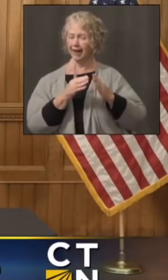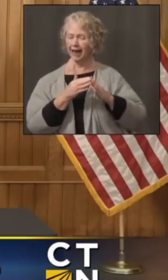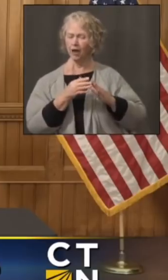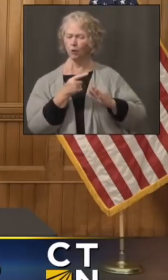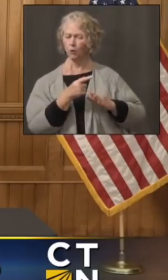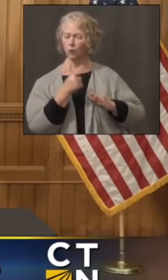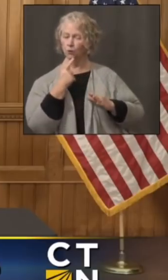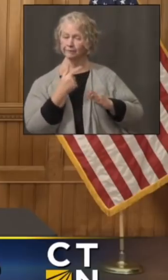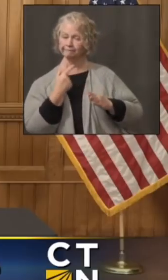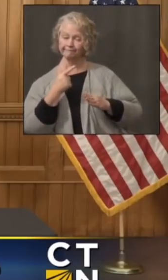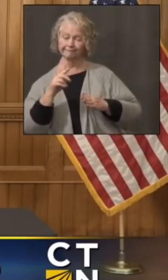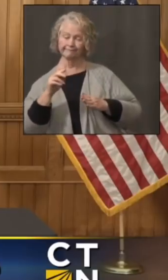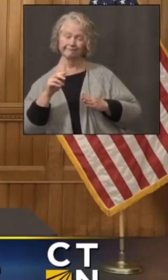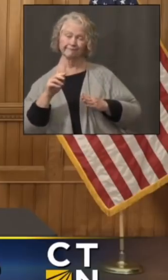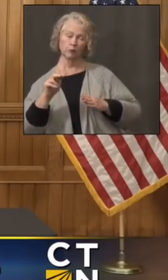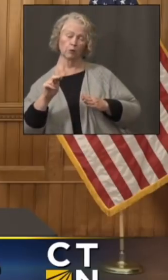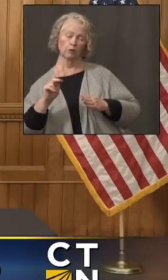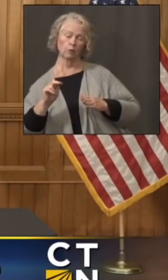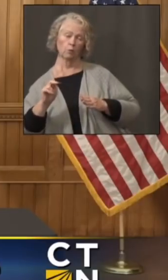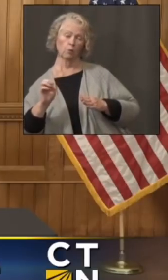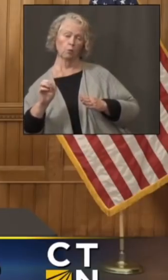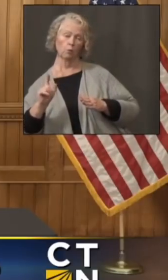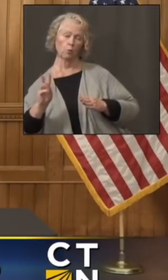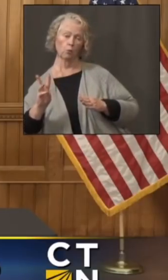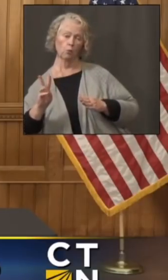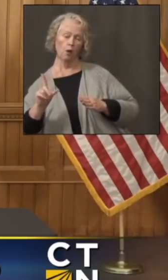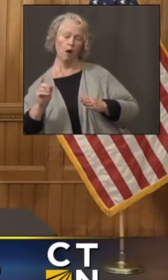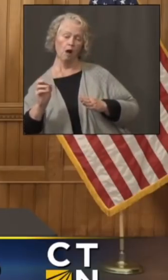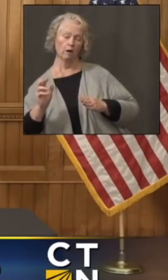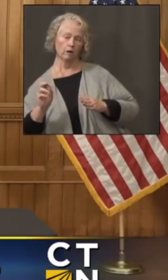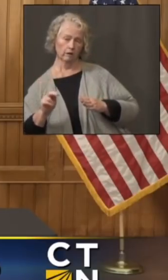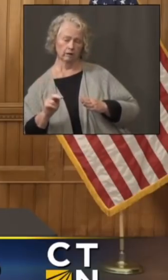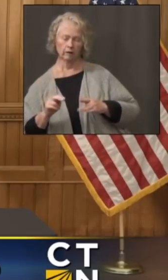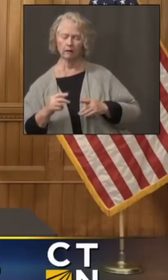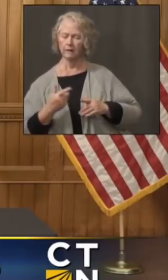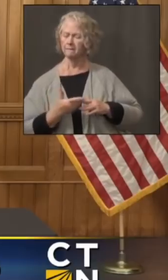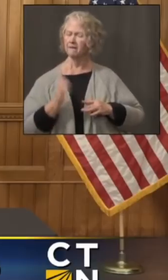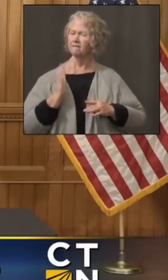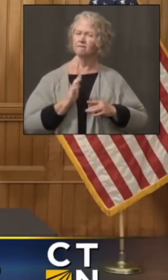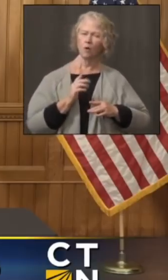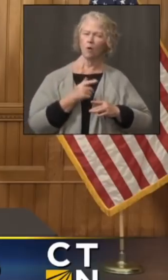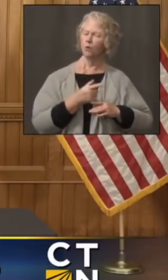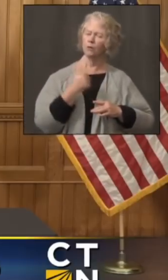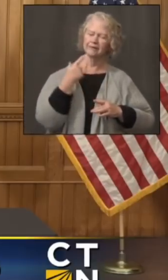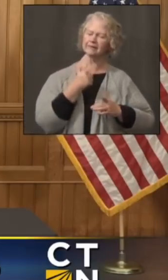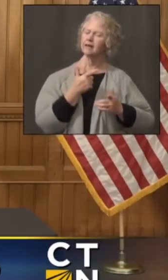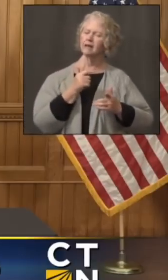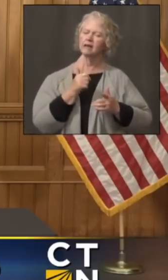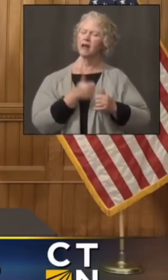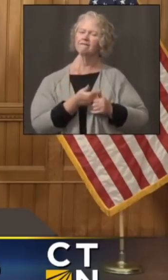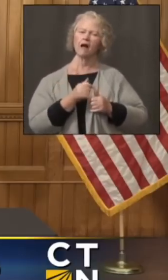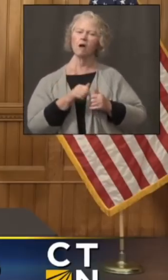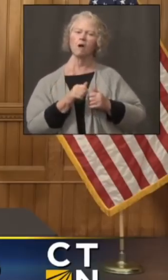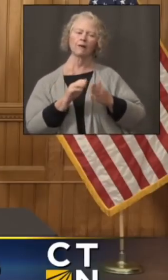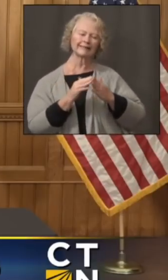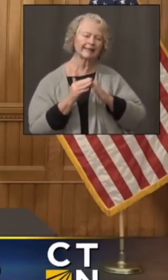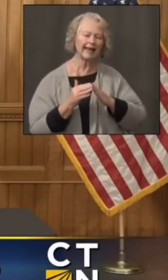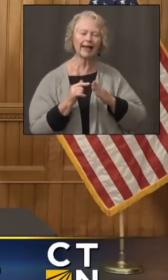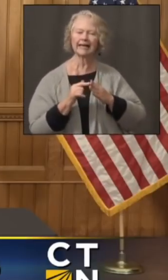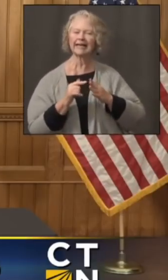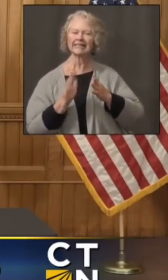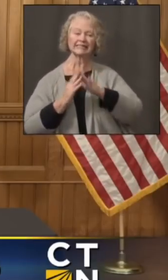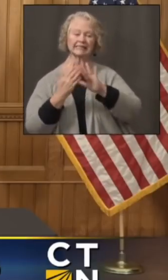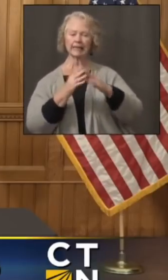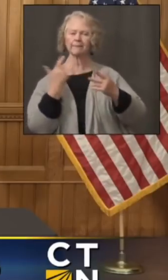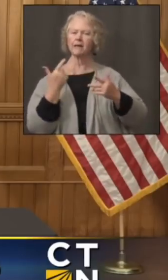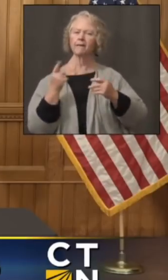for example, who says that it really won't work on a town-by-town or city-by-city basis because of people just